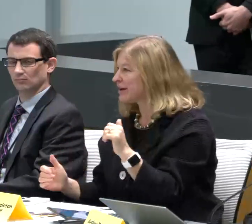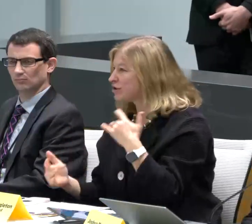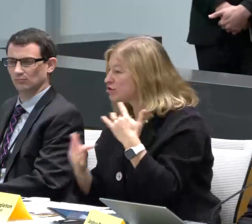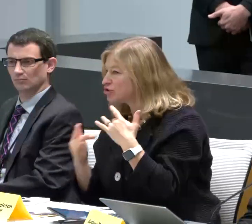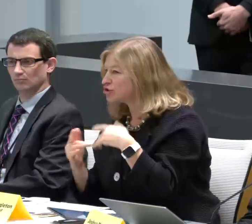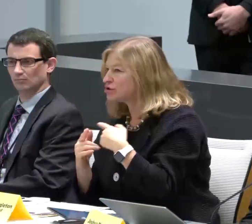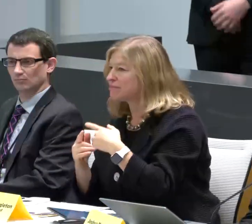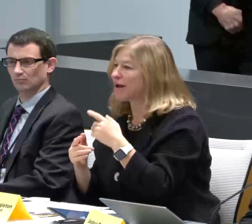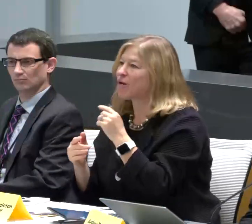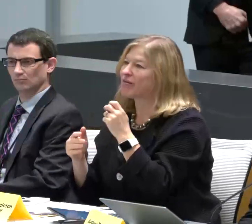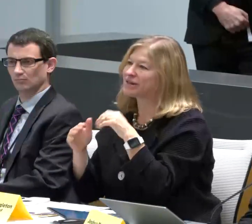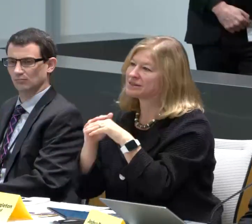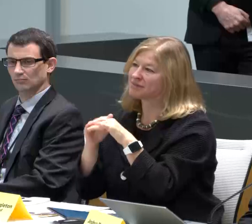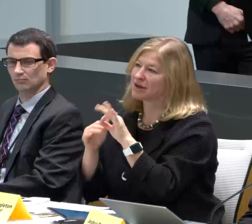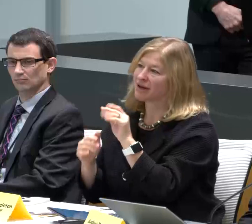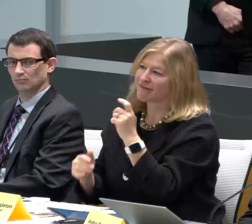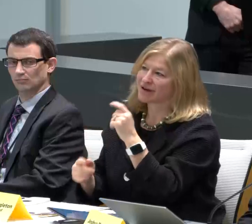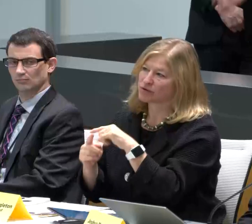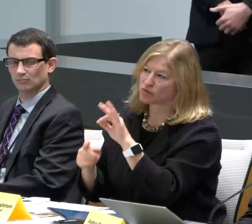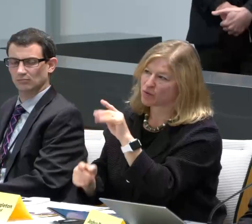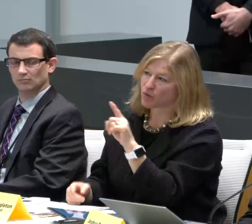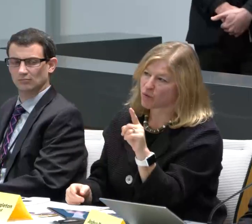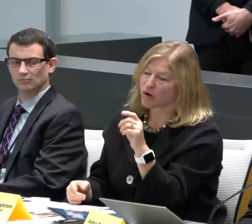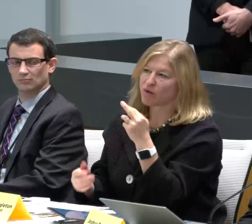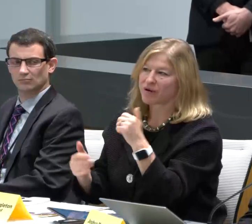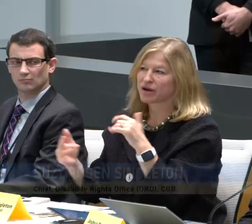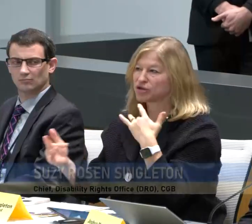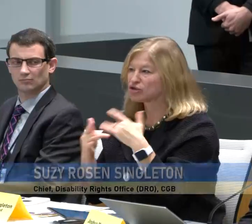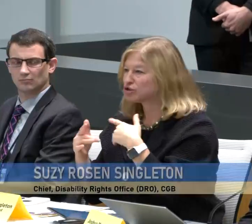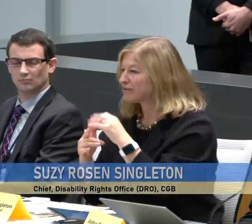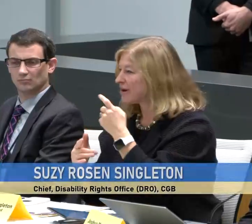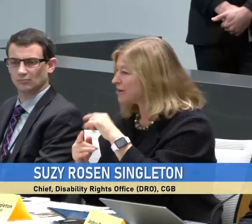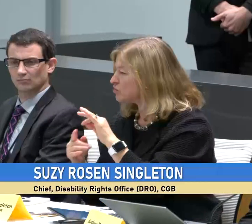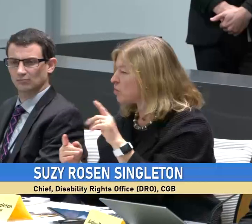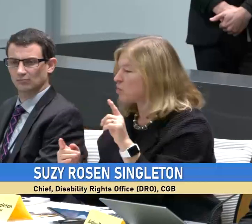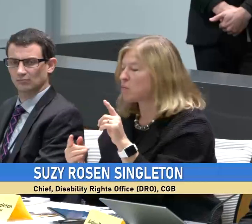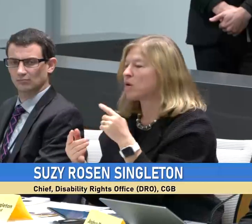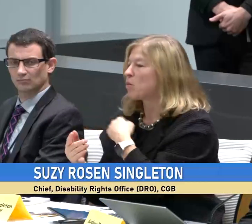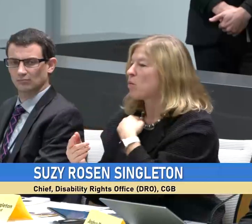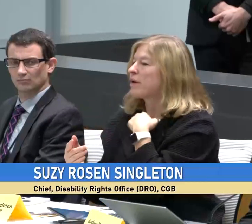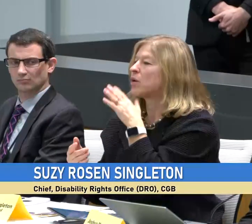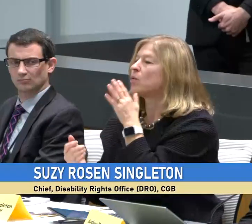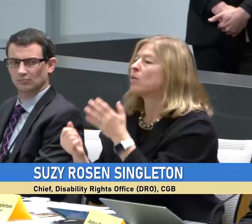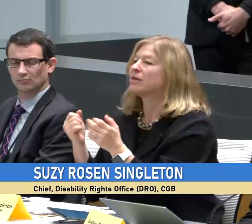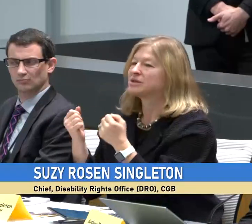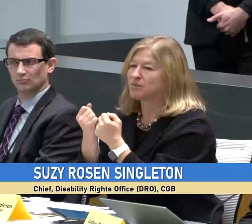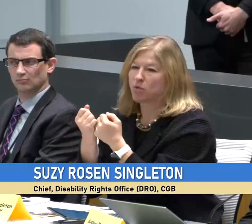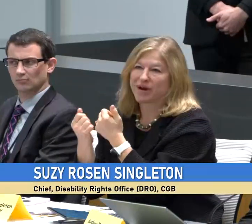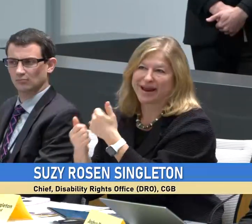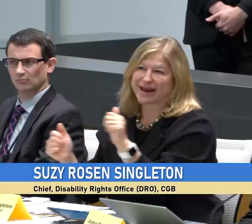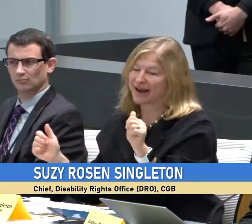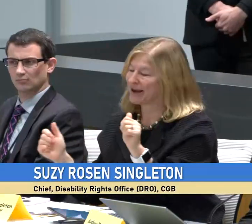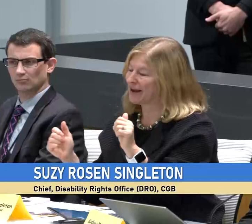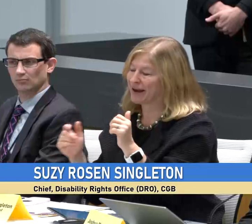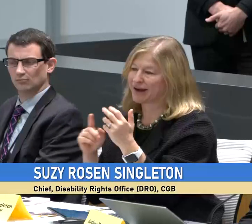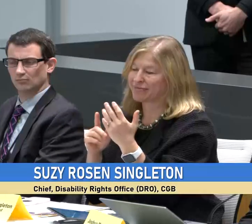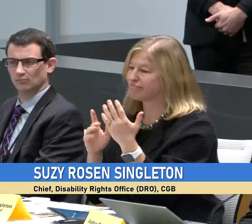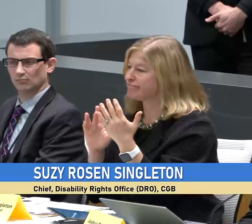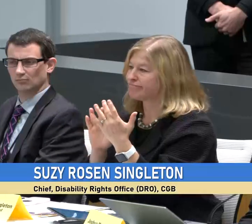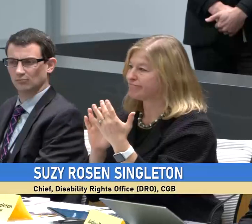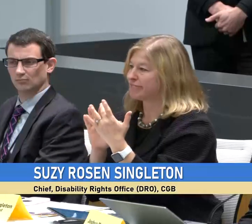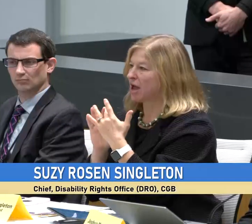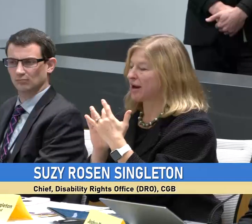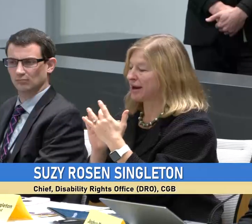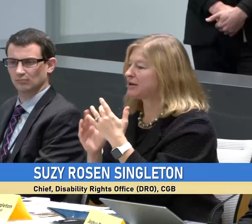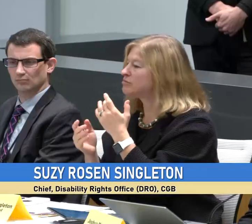should reach out to the FCC if they have any concerns about accessibility of text to 911. We will